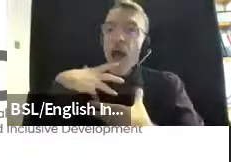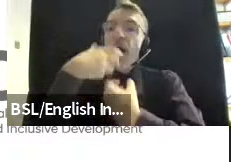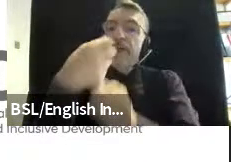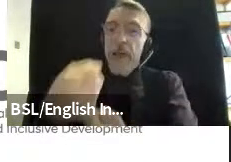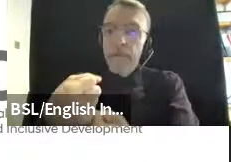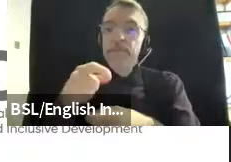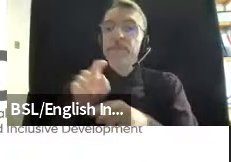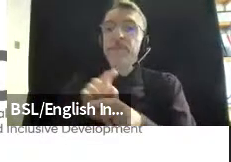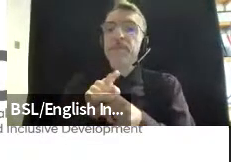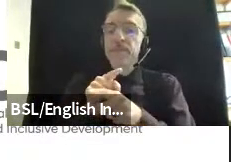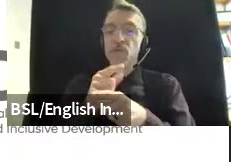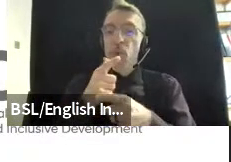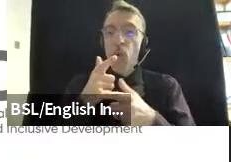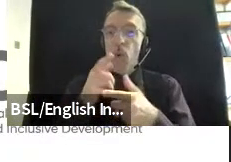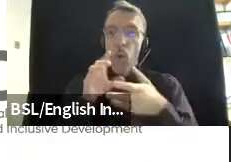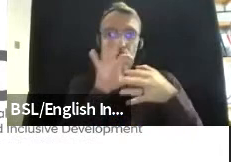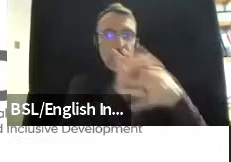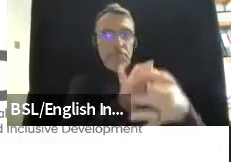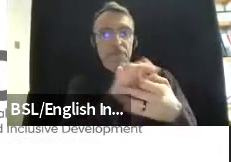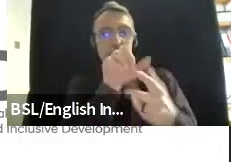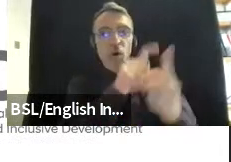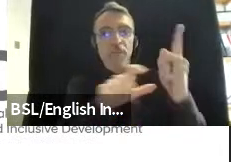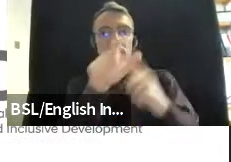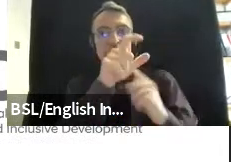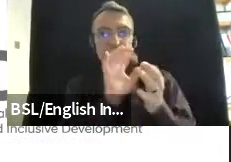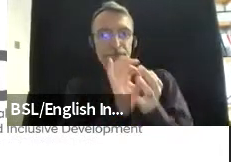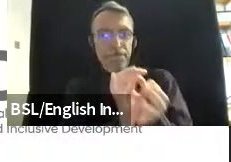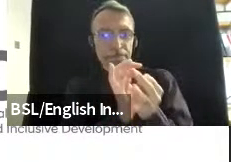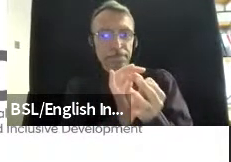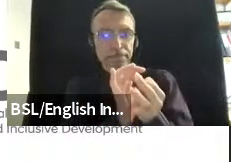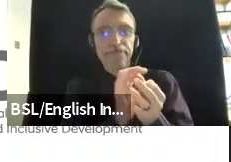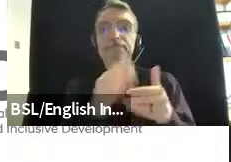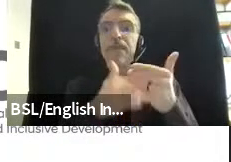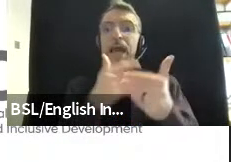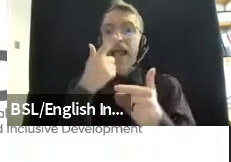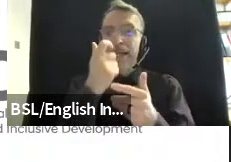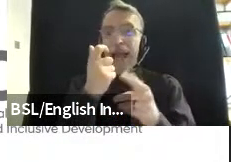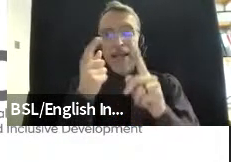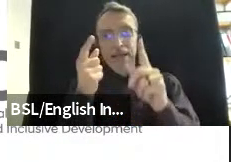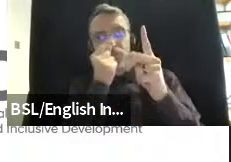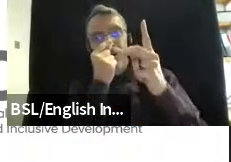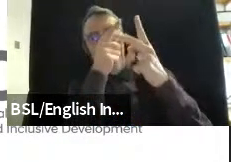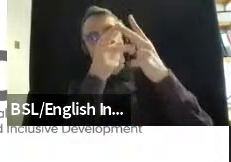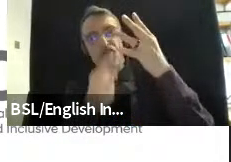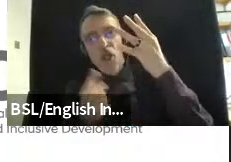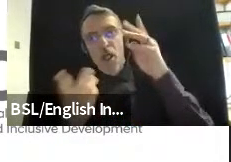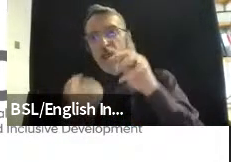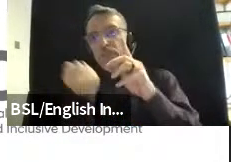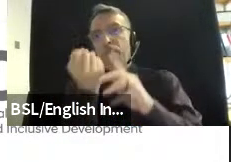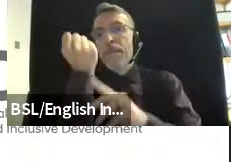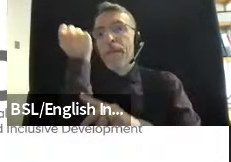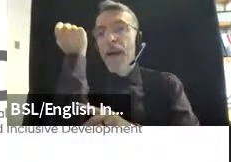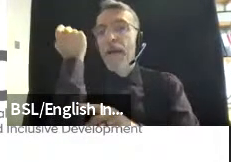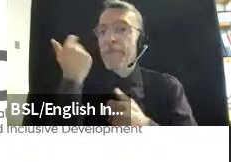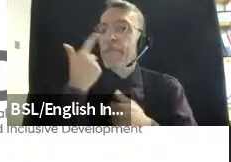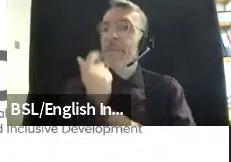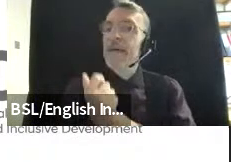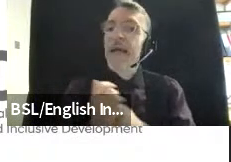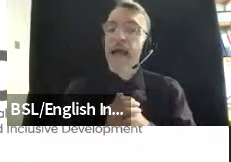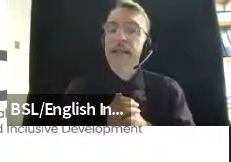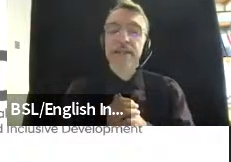strengthen community ties, and it led to people with disabilities realizing their potential. Turning finally